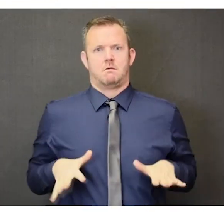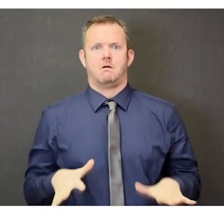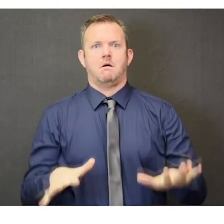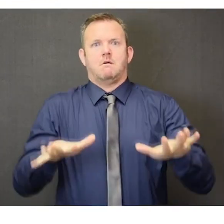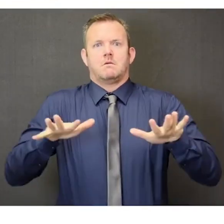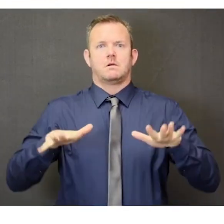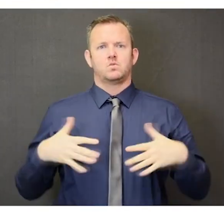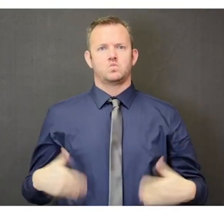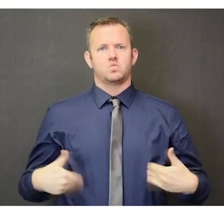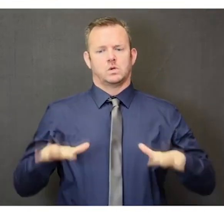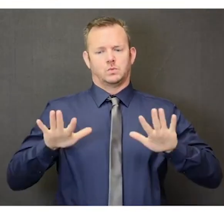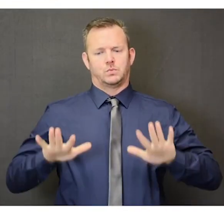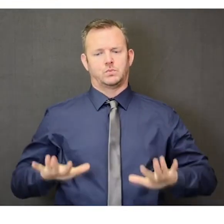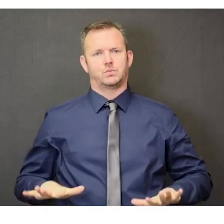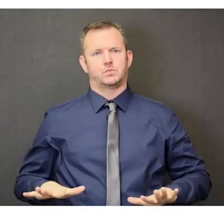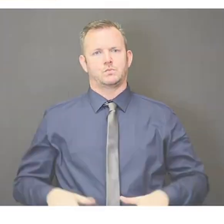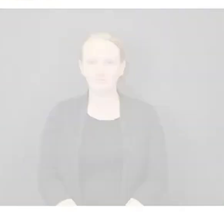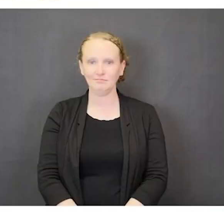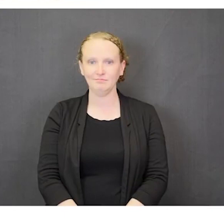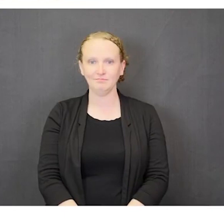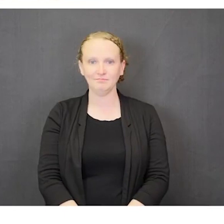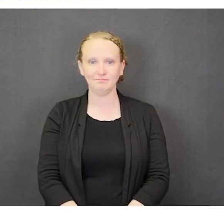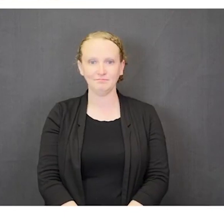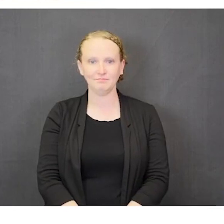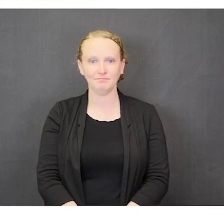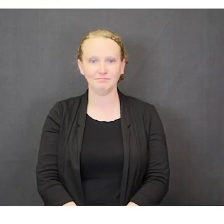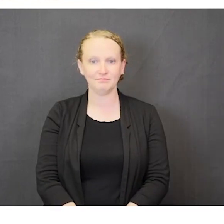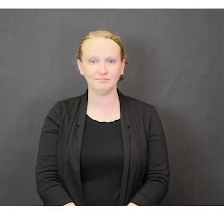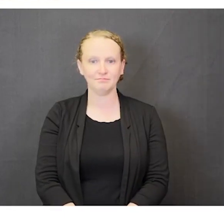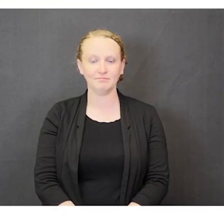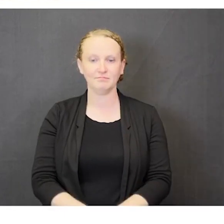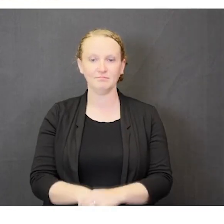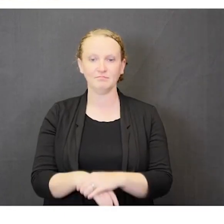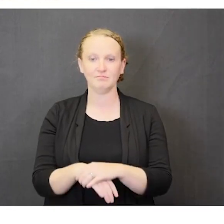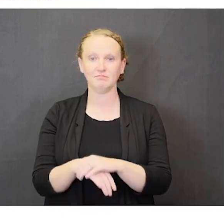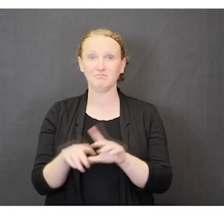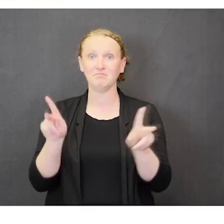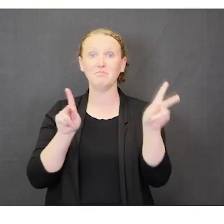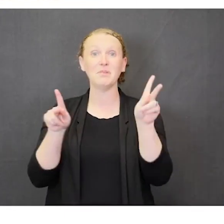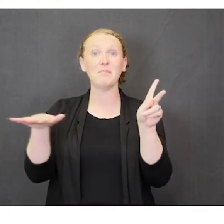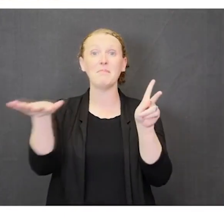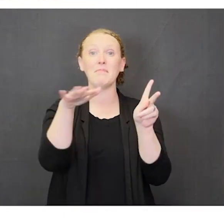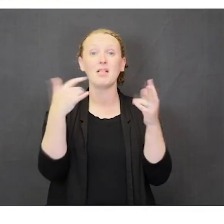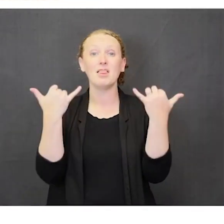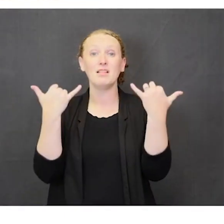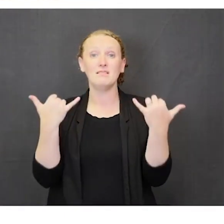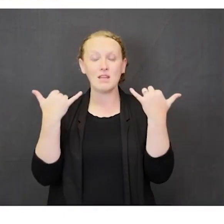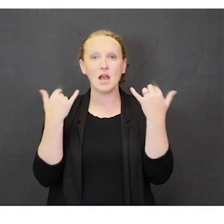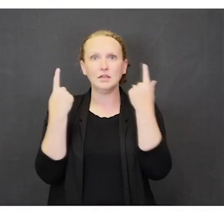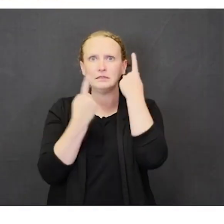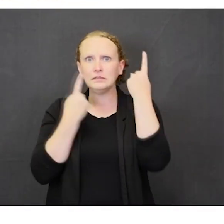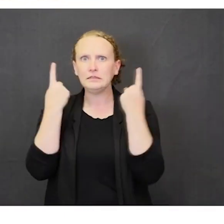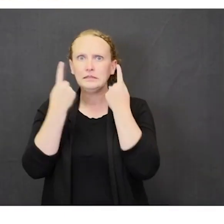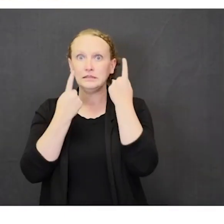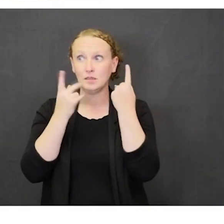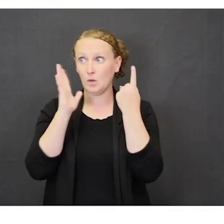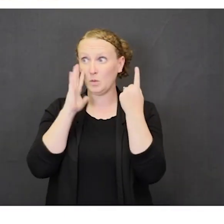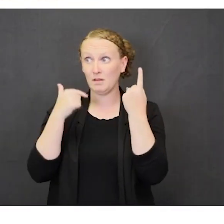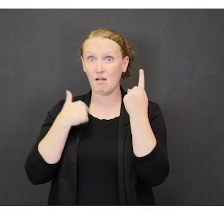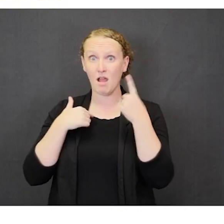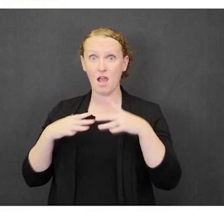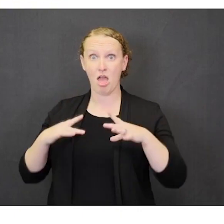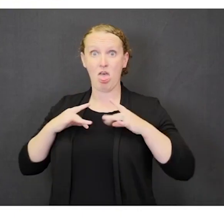that we're all faced with today? Am I going to get sick is a question that is